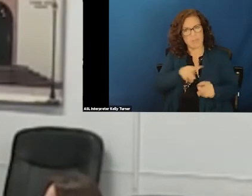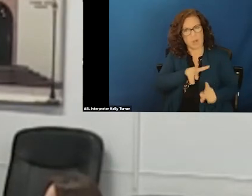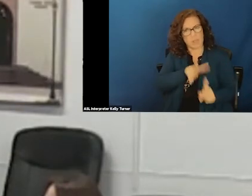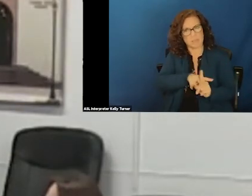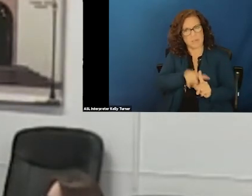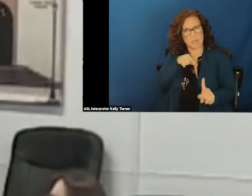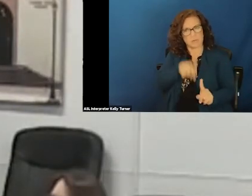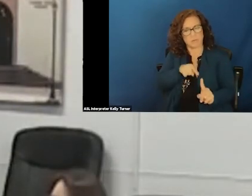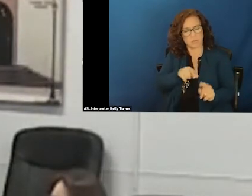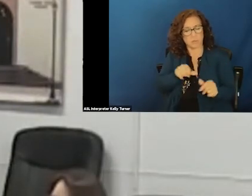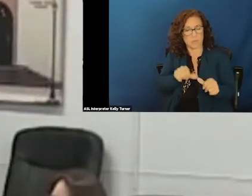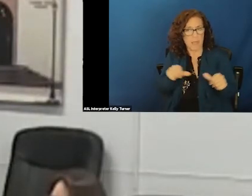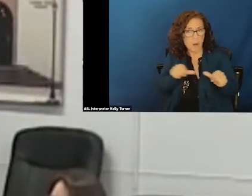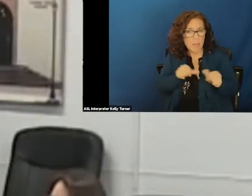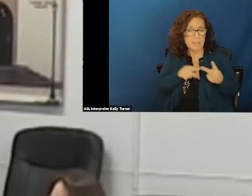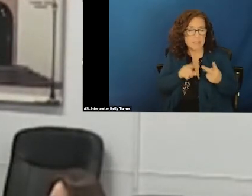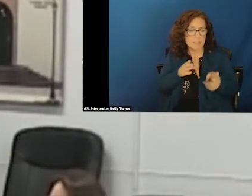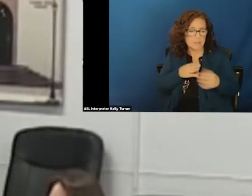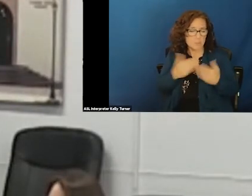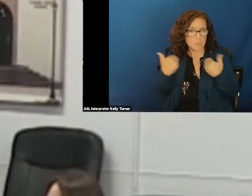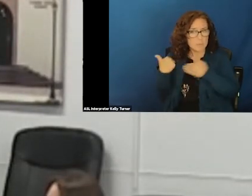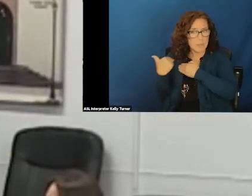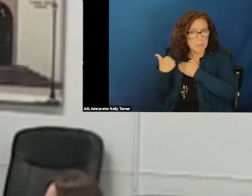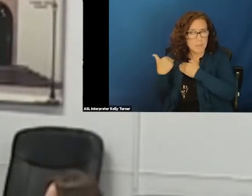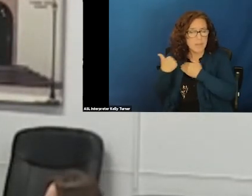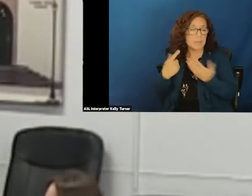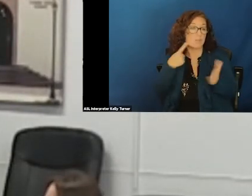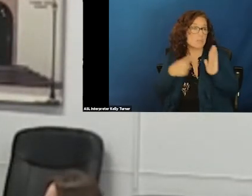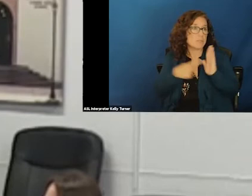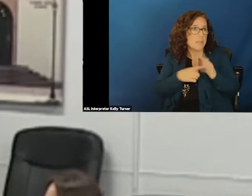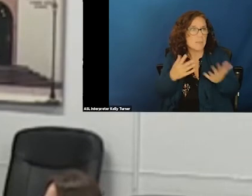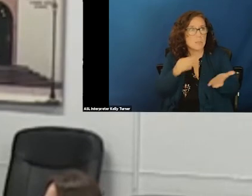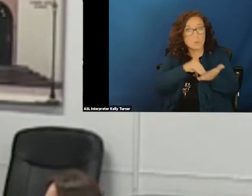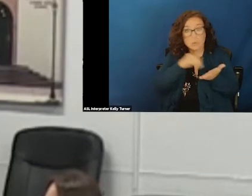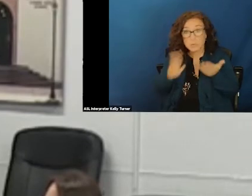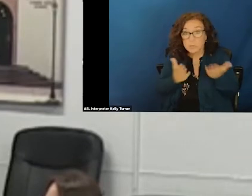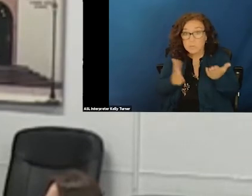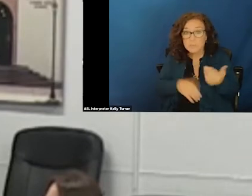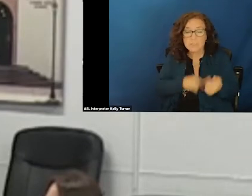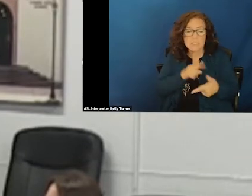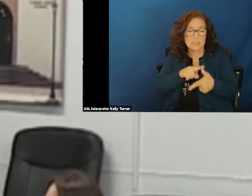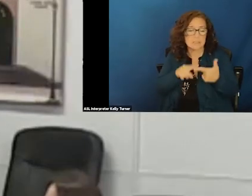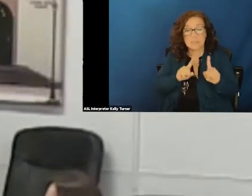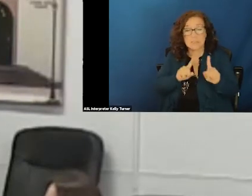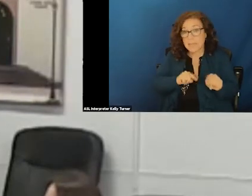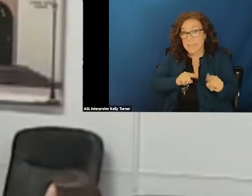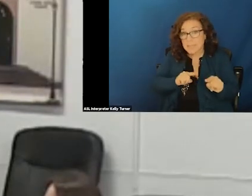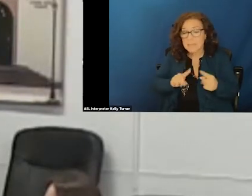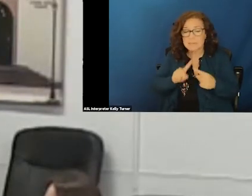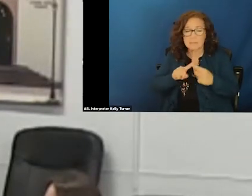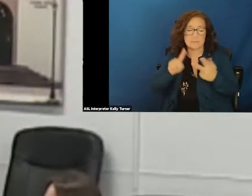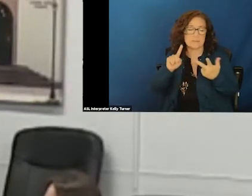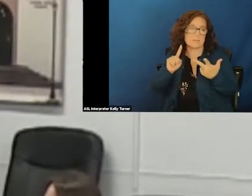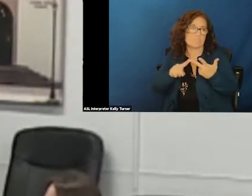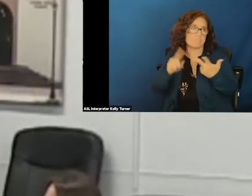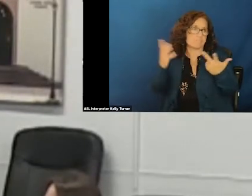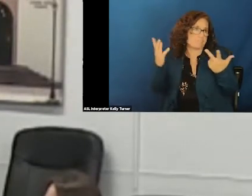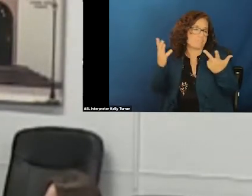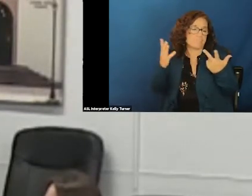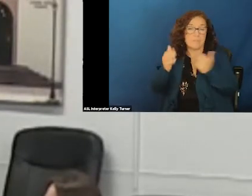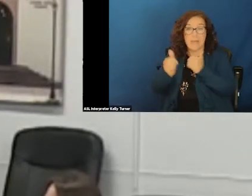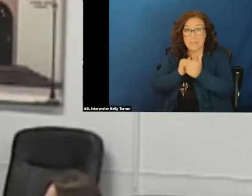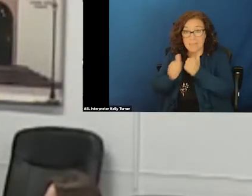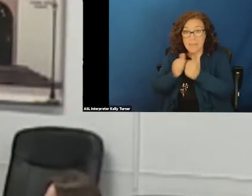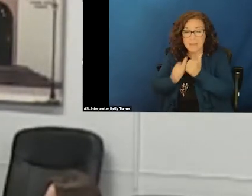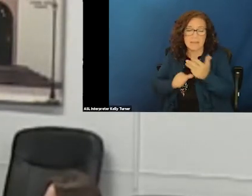athletics, what else? Facilities and operations. And so what this proposal is it's